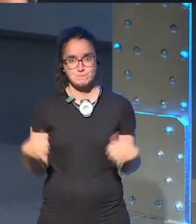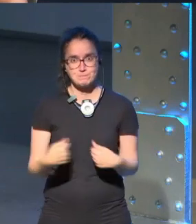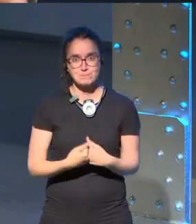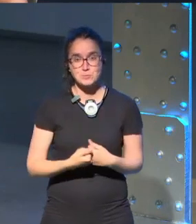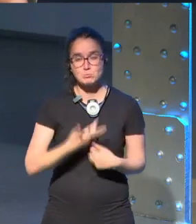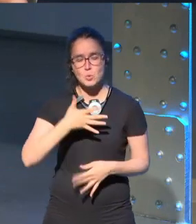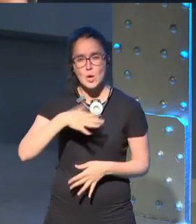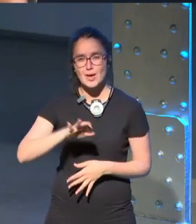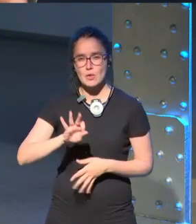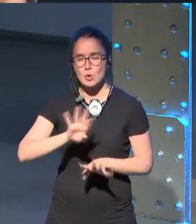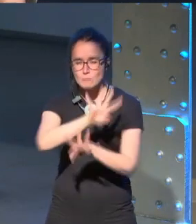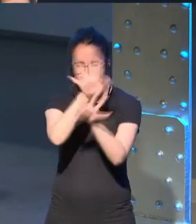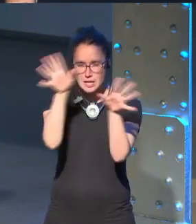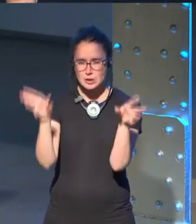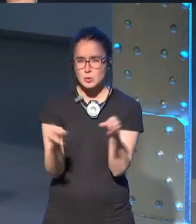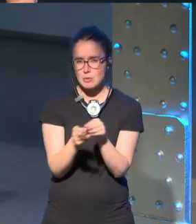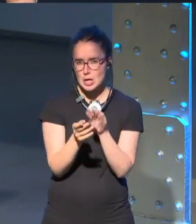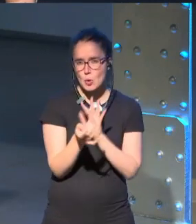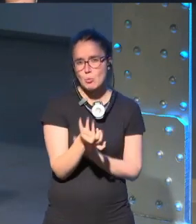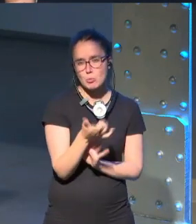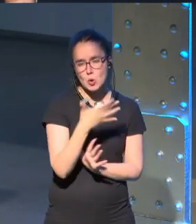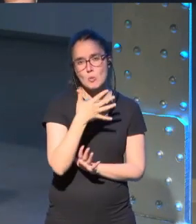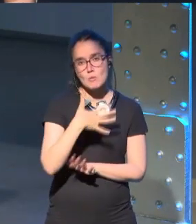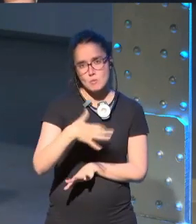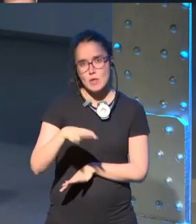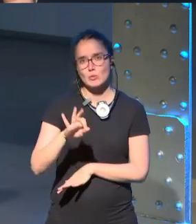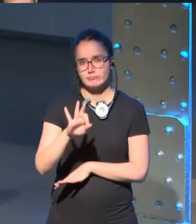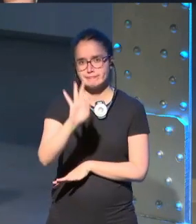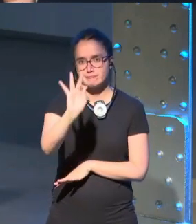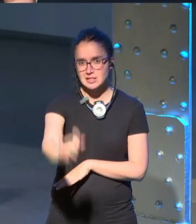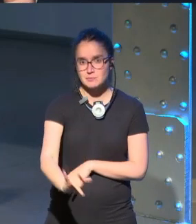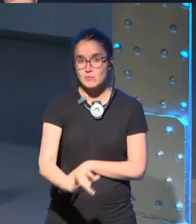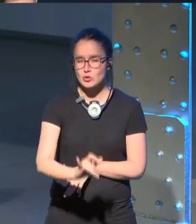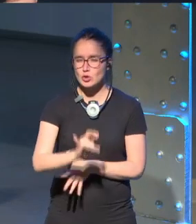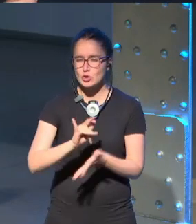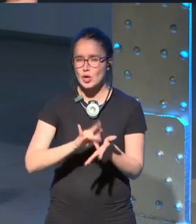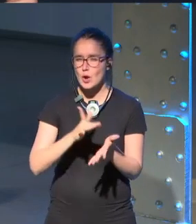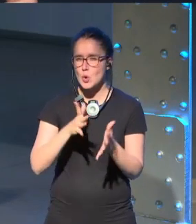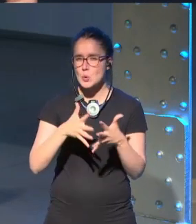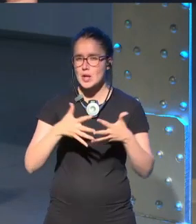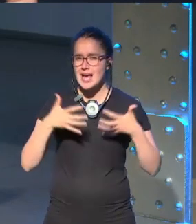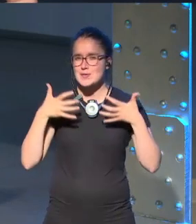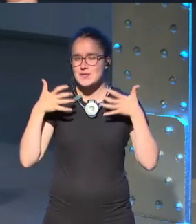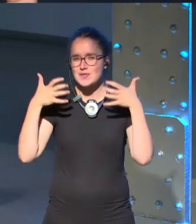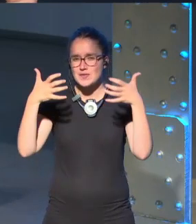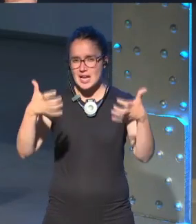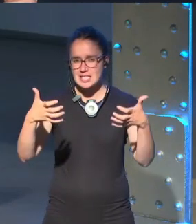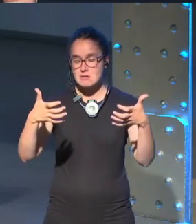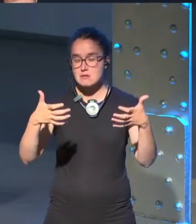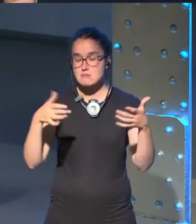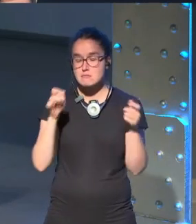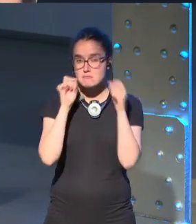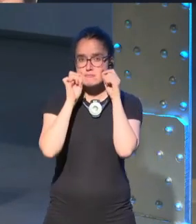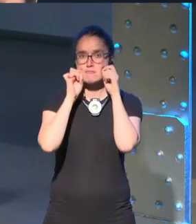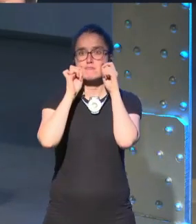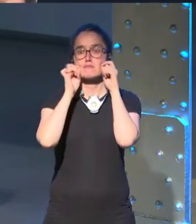summarize it sort of, because there was a quote that I came upon that gave me the